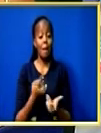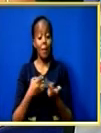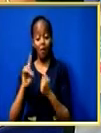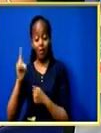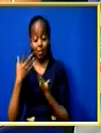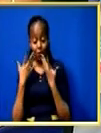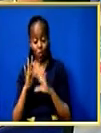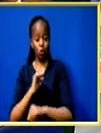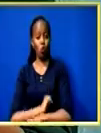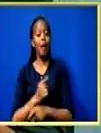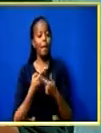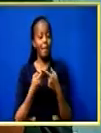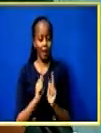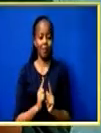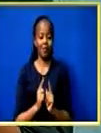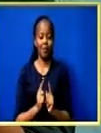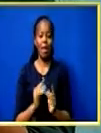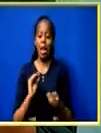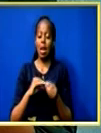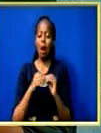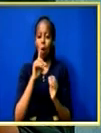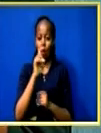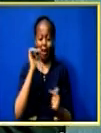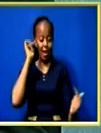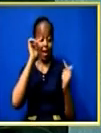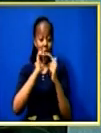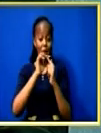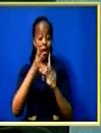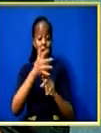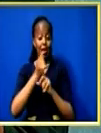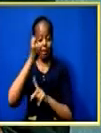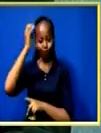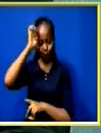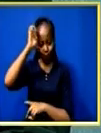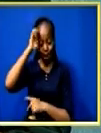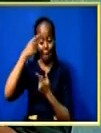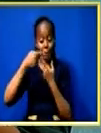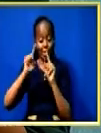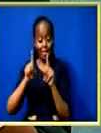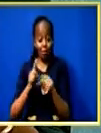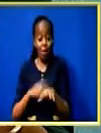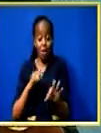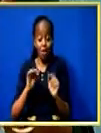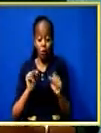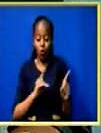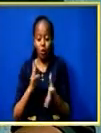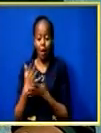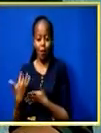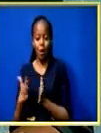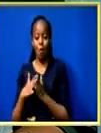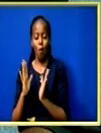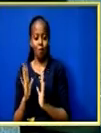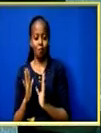school. Yes, my number one aim is to go to school and get an education. However, if I can do something